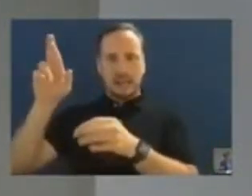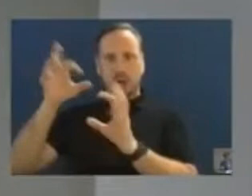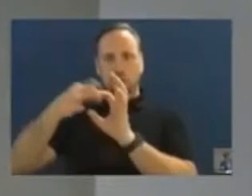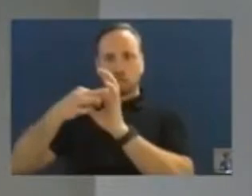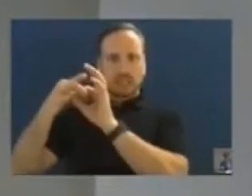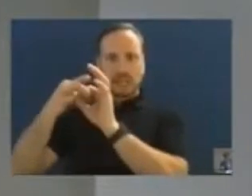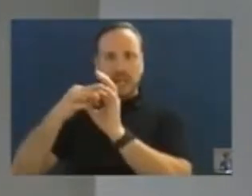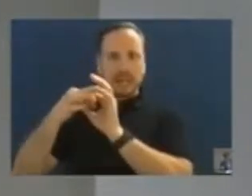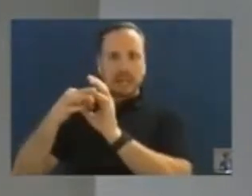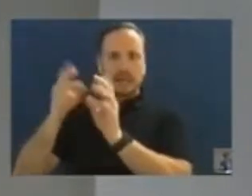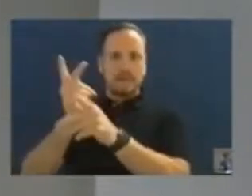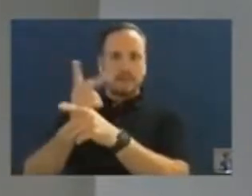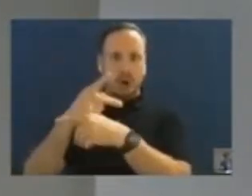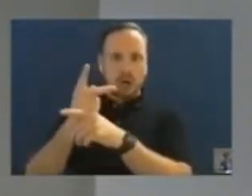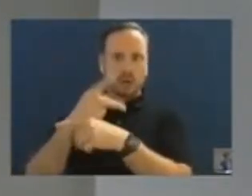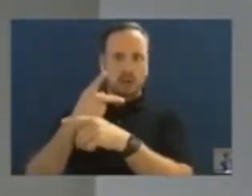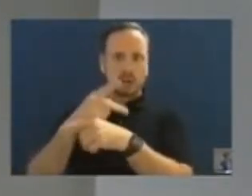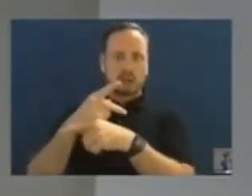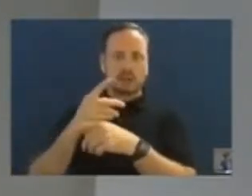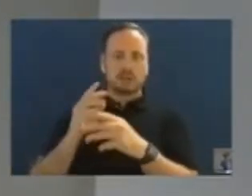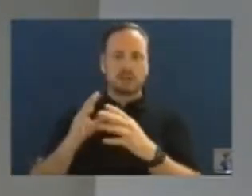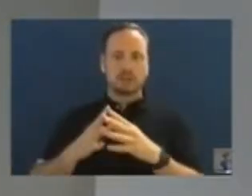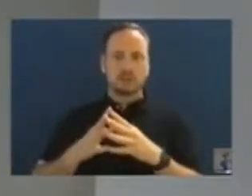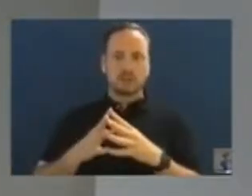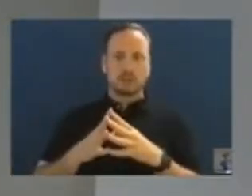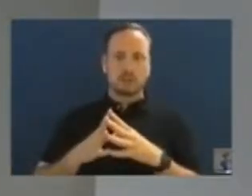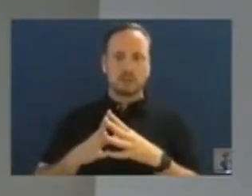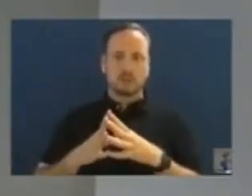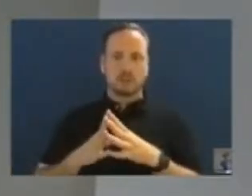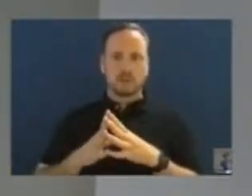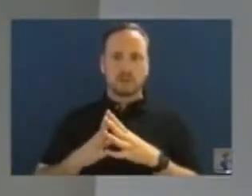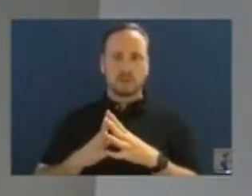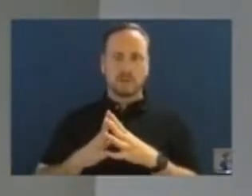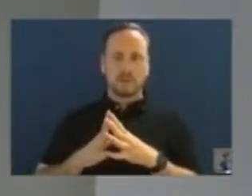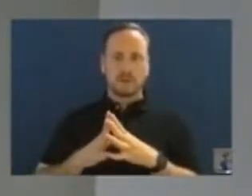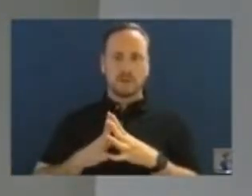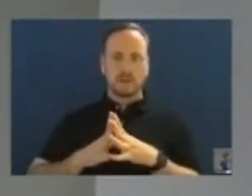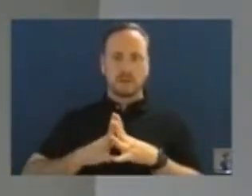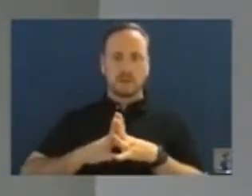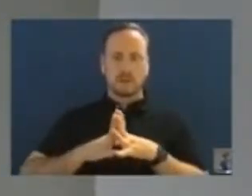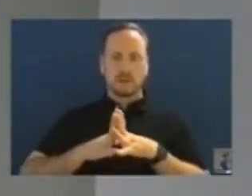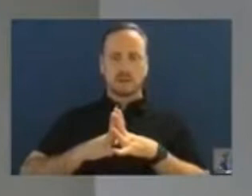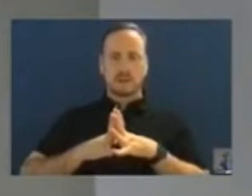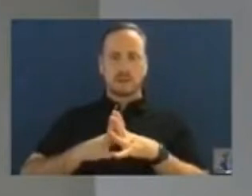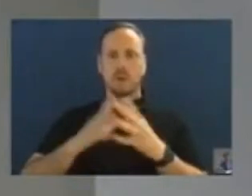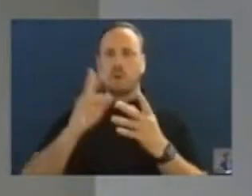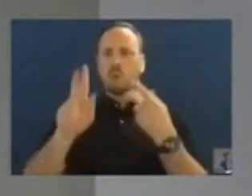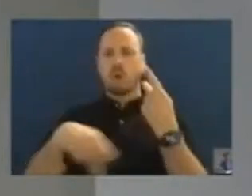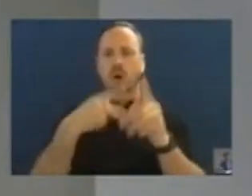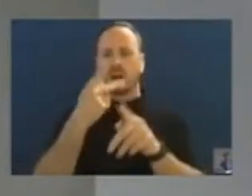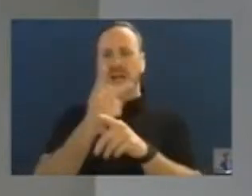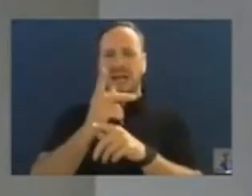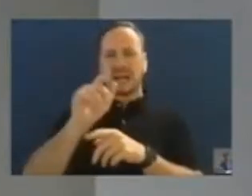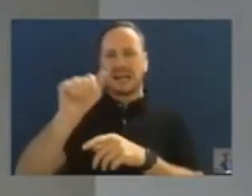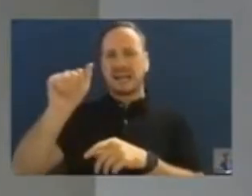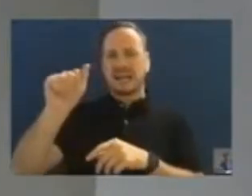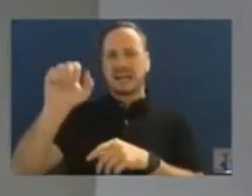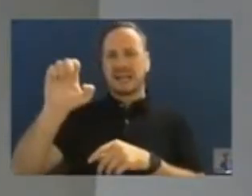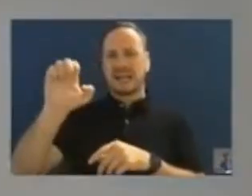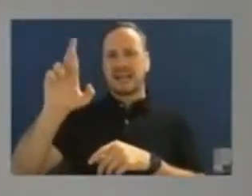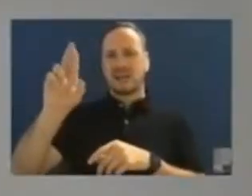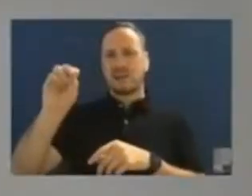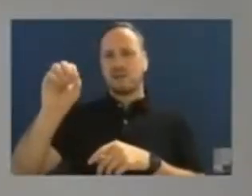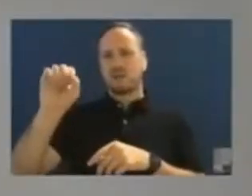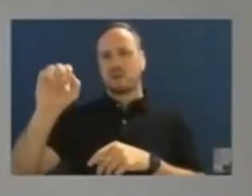about how that might connect to how we're getting our facilities ready and what kind of aerosol products we're using. Gabe, we